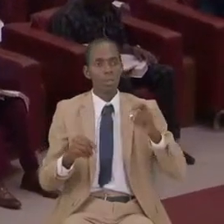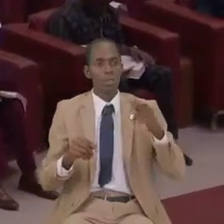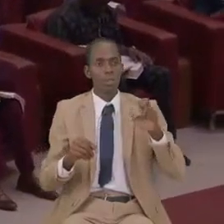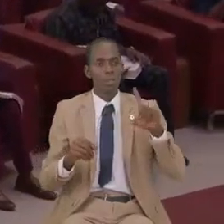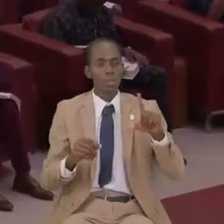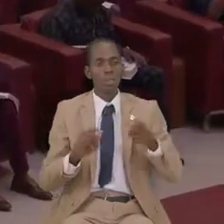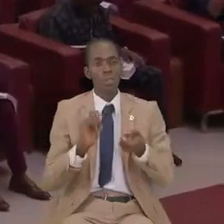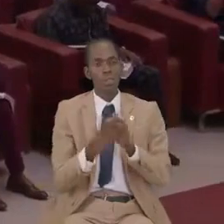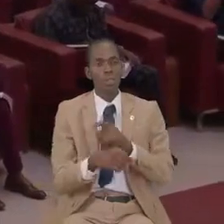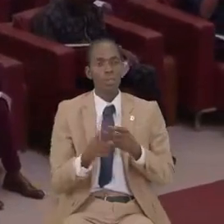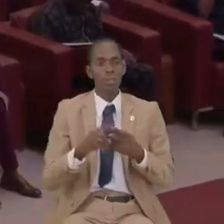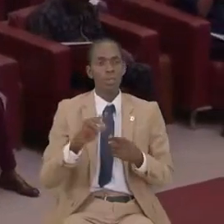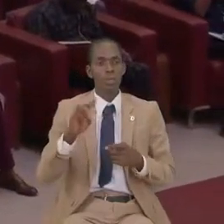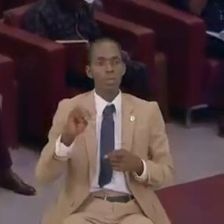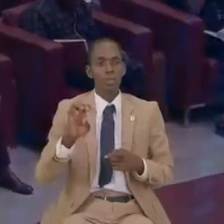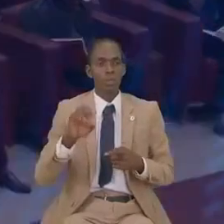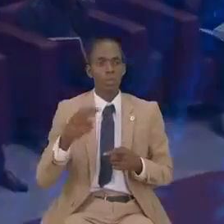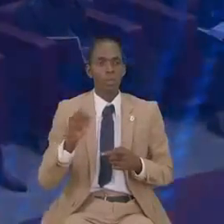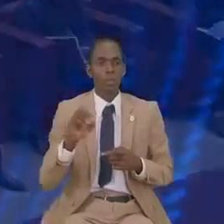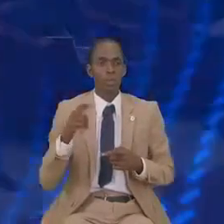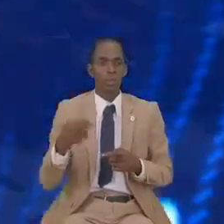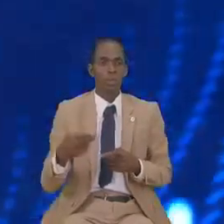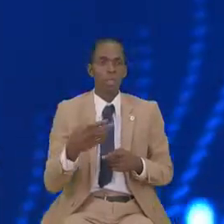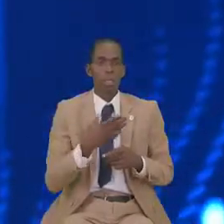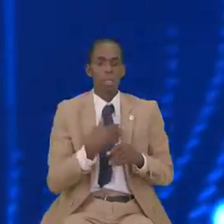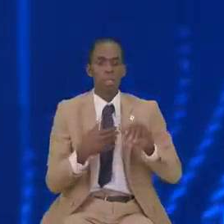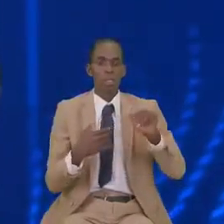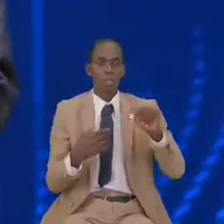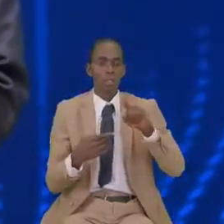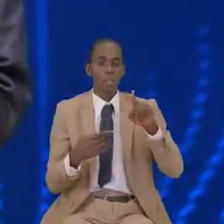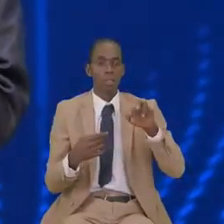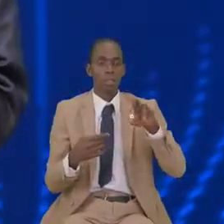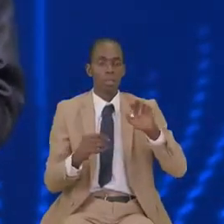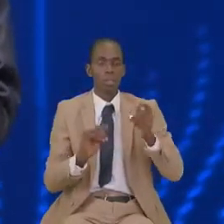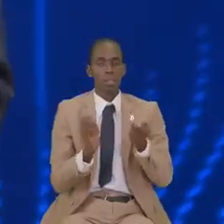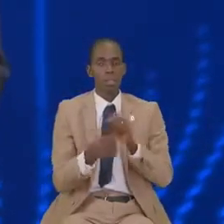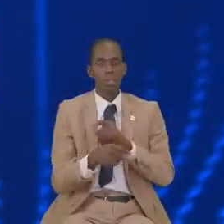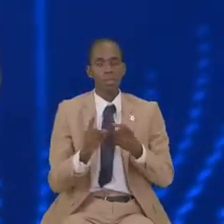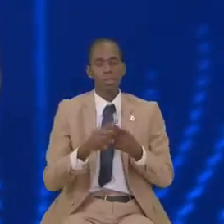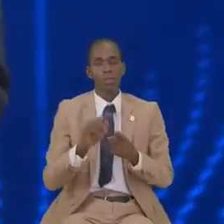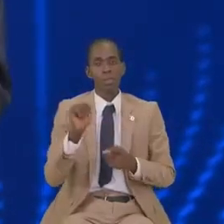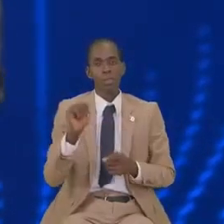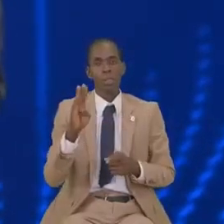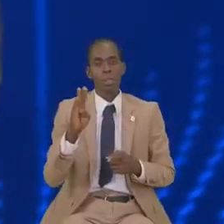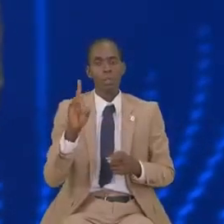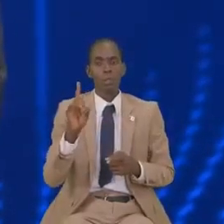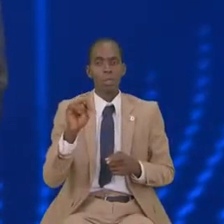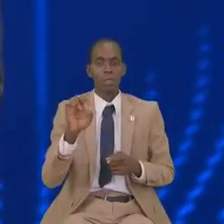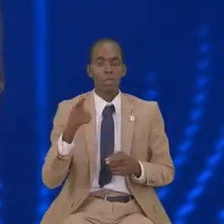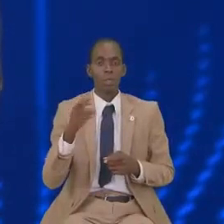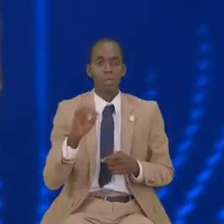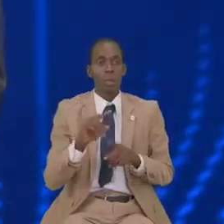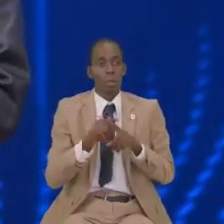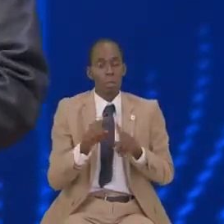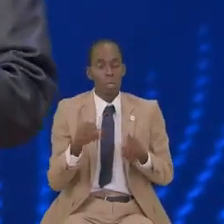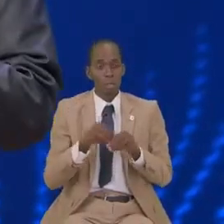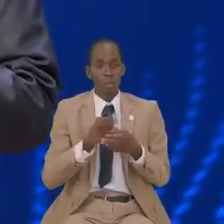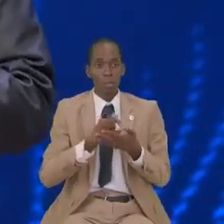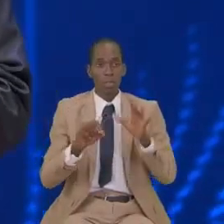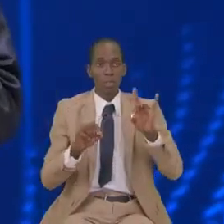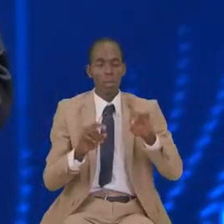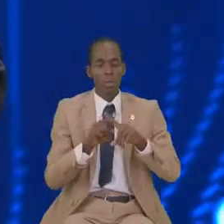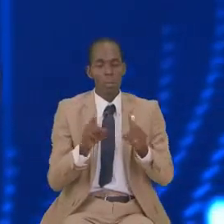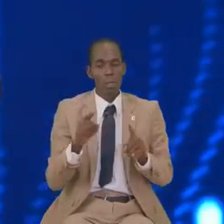Azariah of Abednego. Now verse 8 says, but Daniel purposed in his heart that